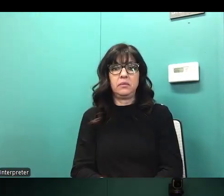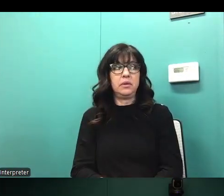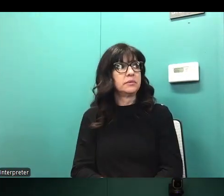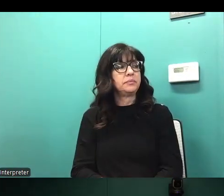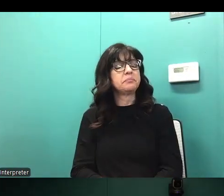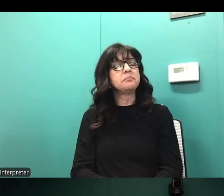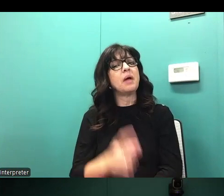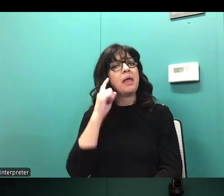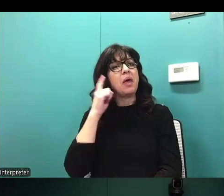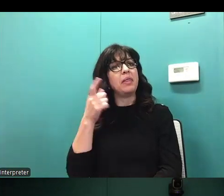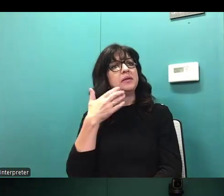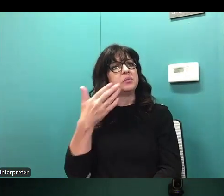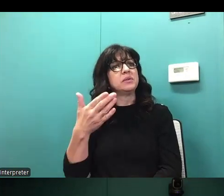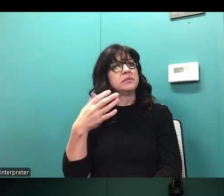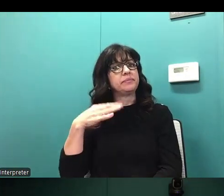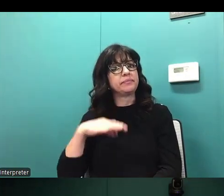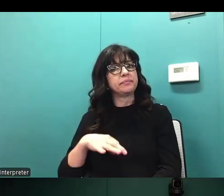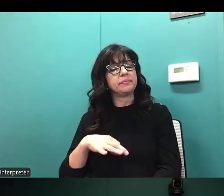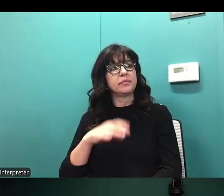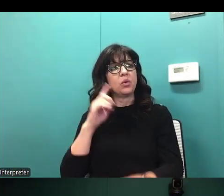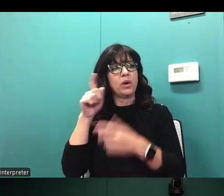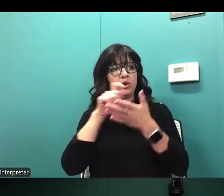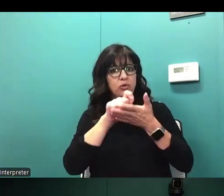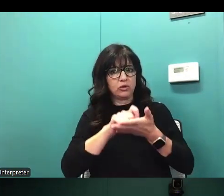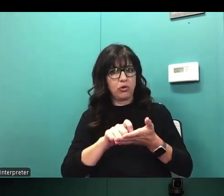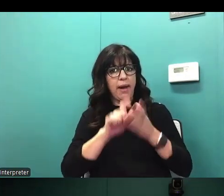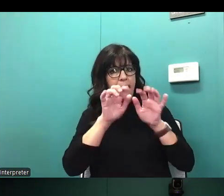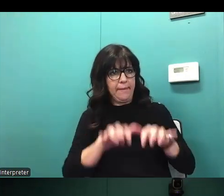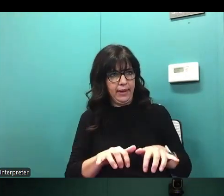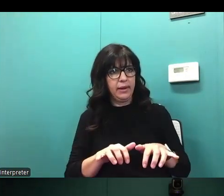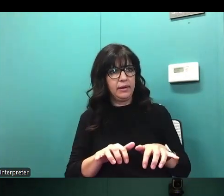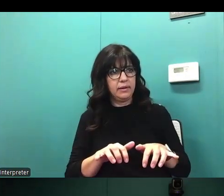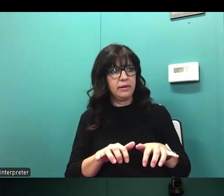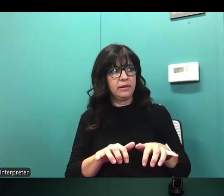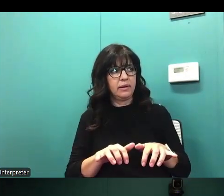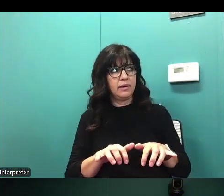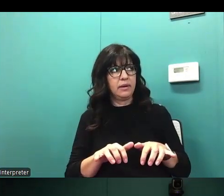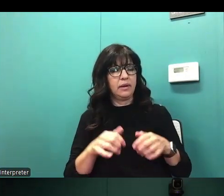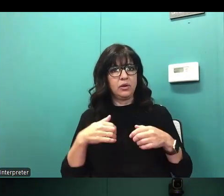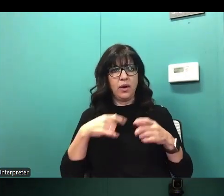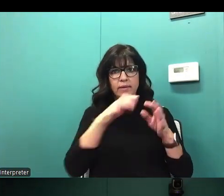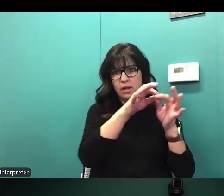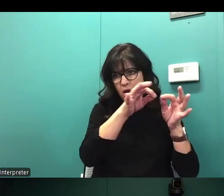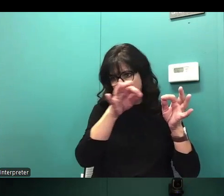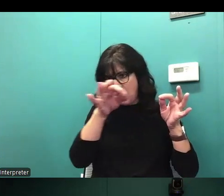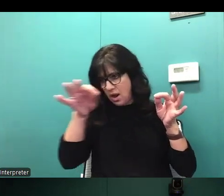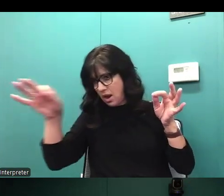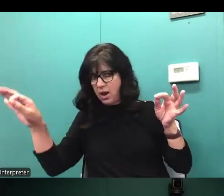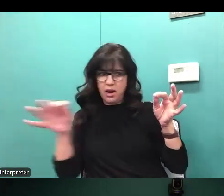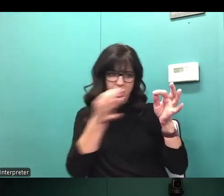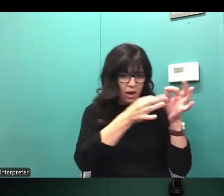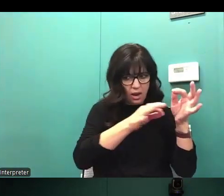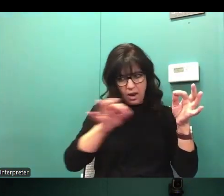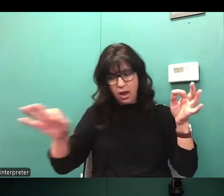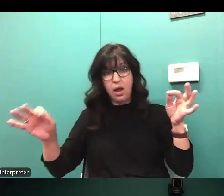I thought this was good. When you're transcribing so you don't have this like long running utterance. When